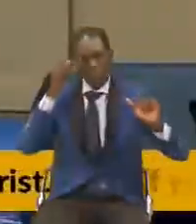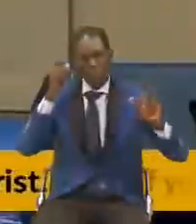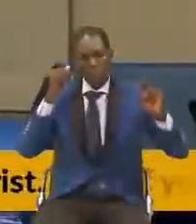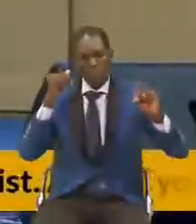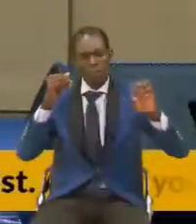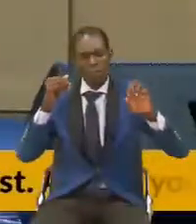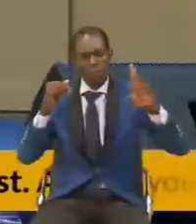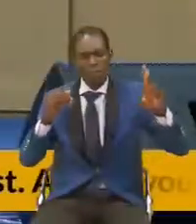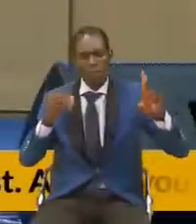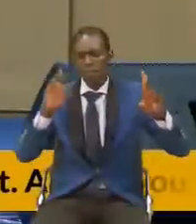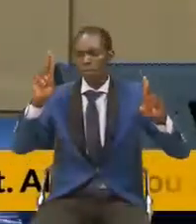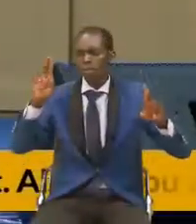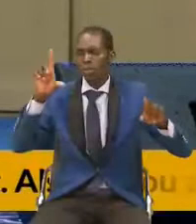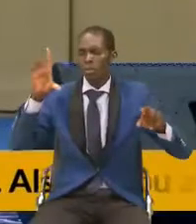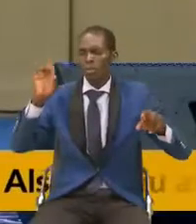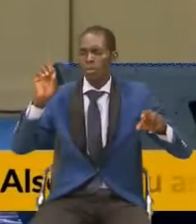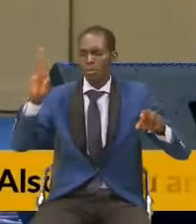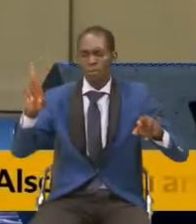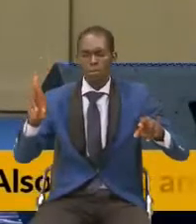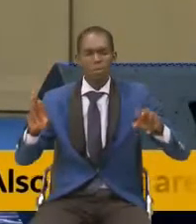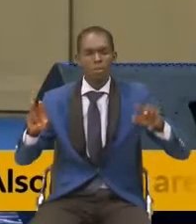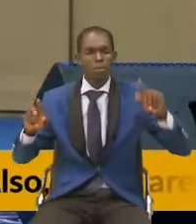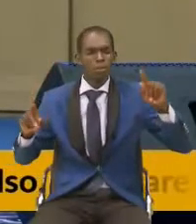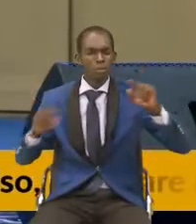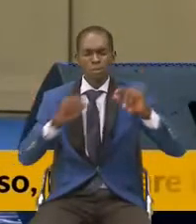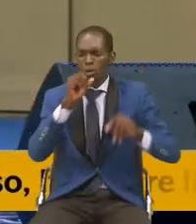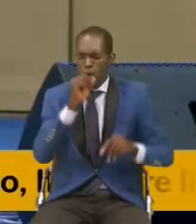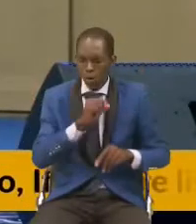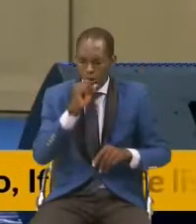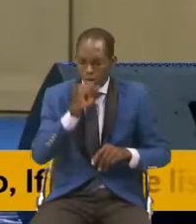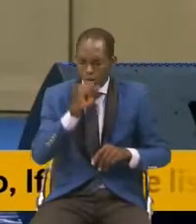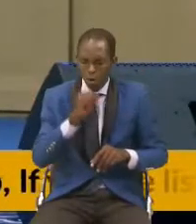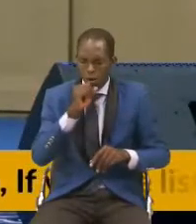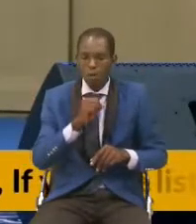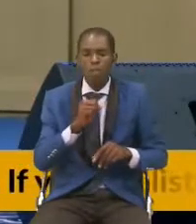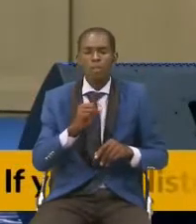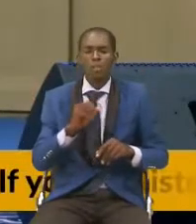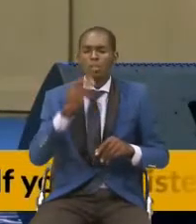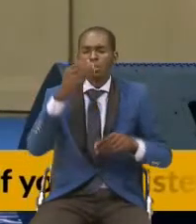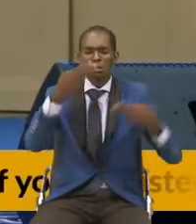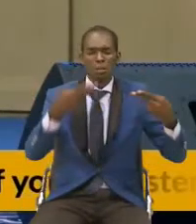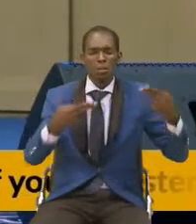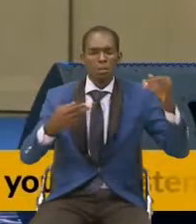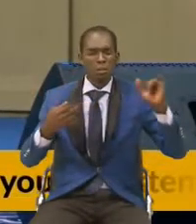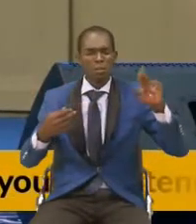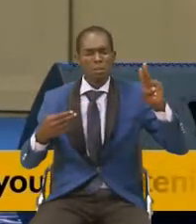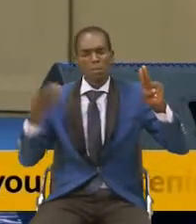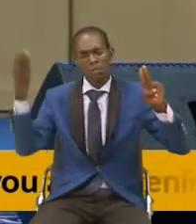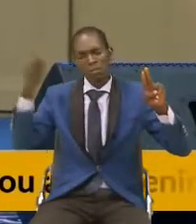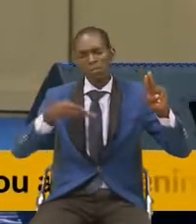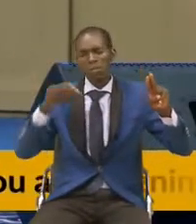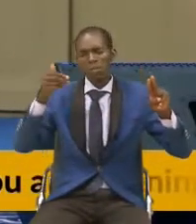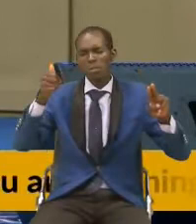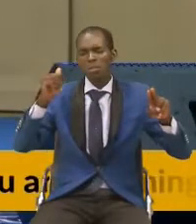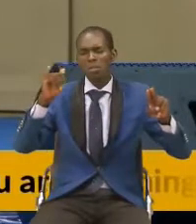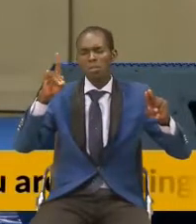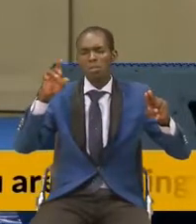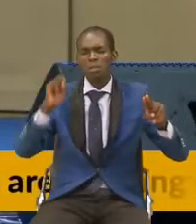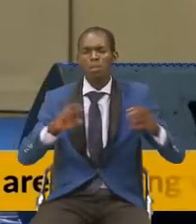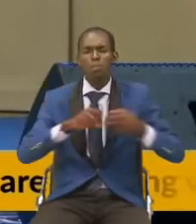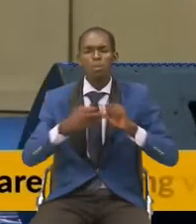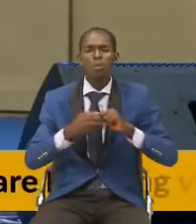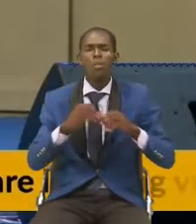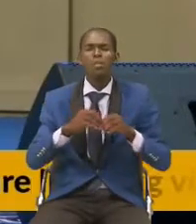Every incurable disease, cancer, ulcer, tuberculosis,